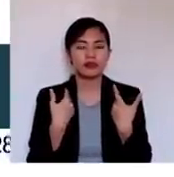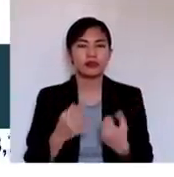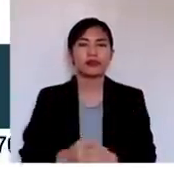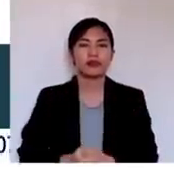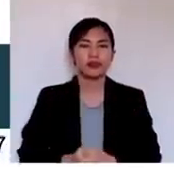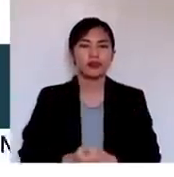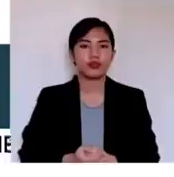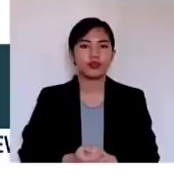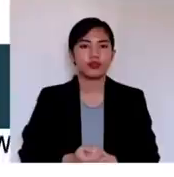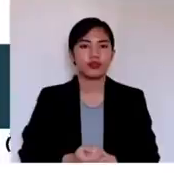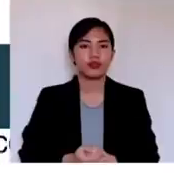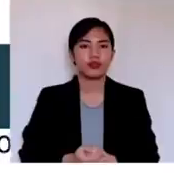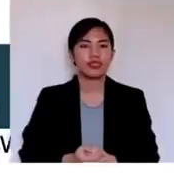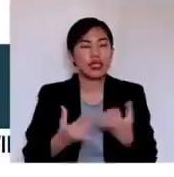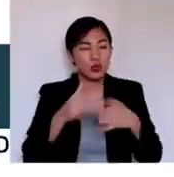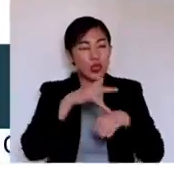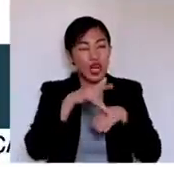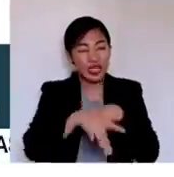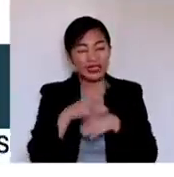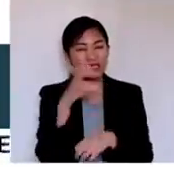us,